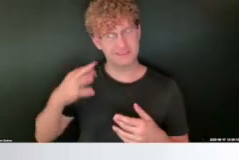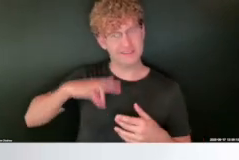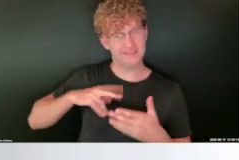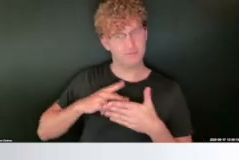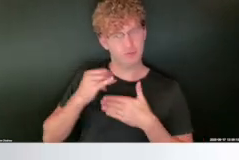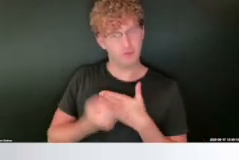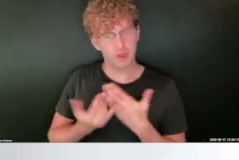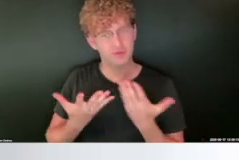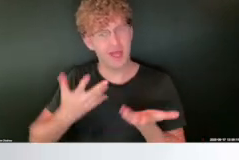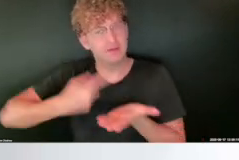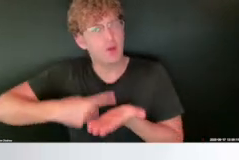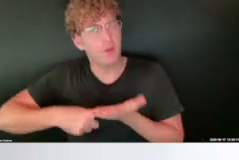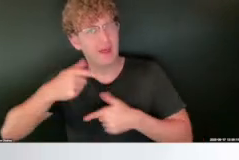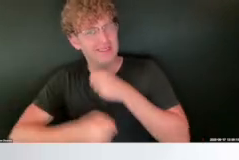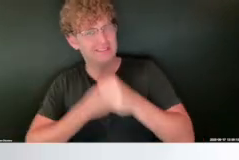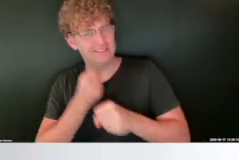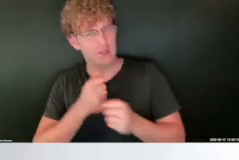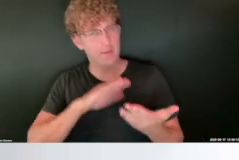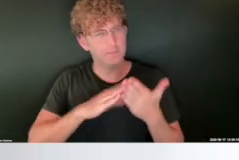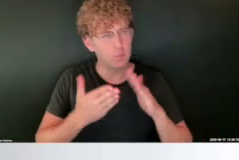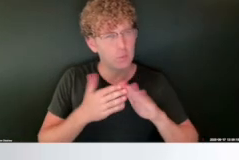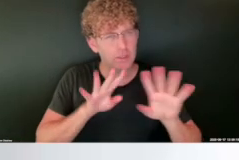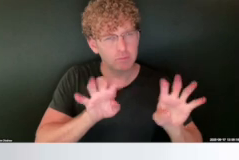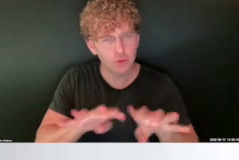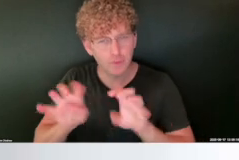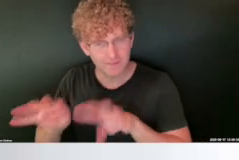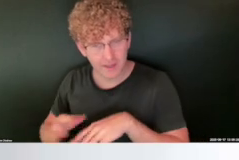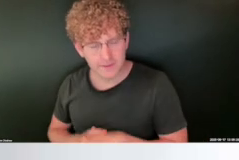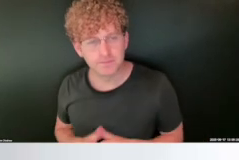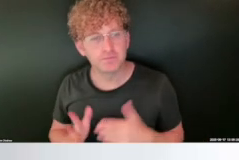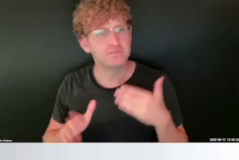survey. Next slide, please.